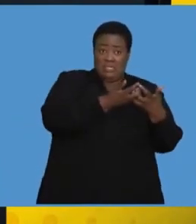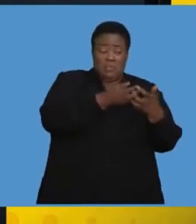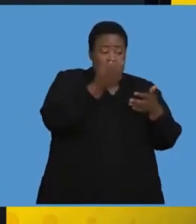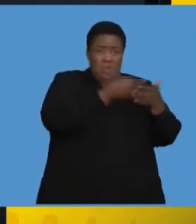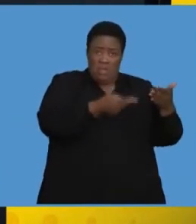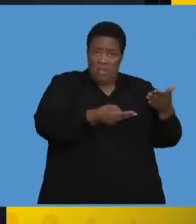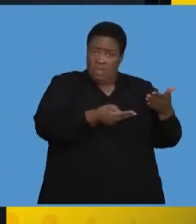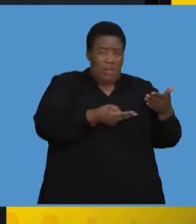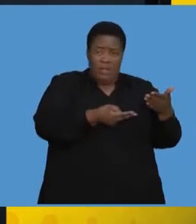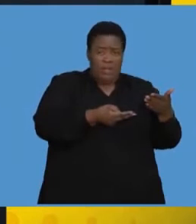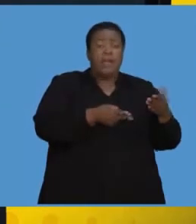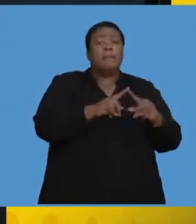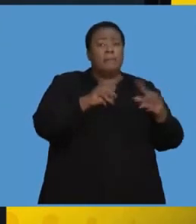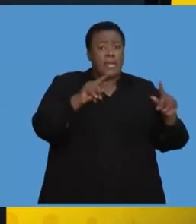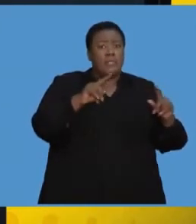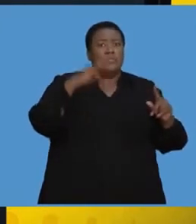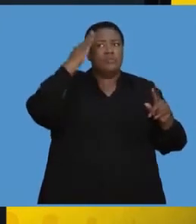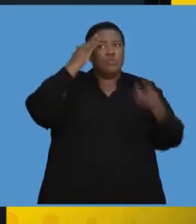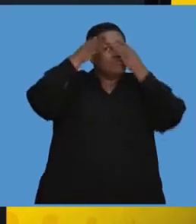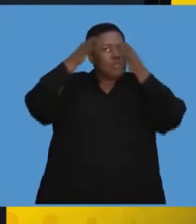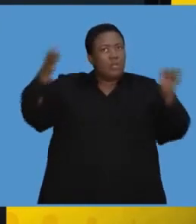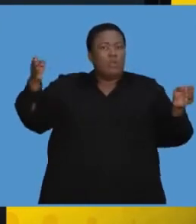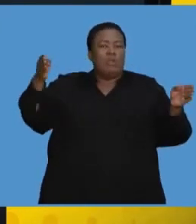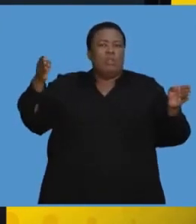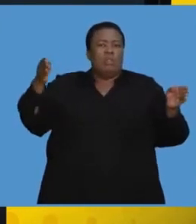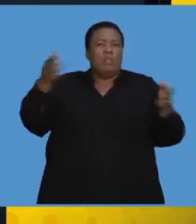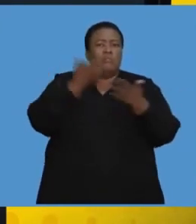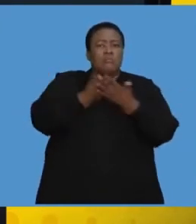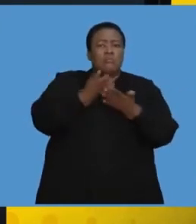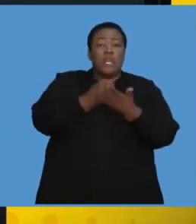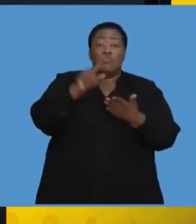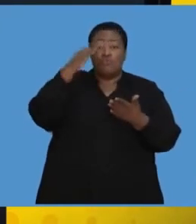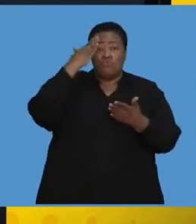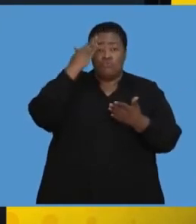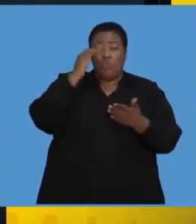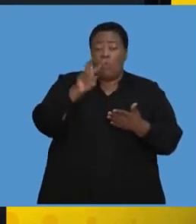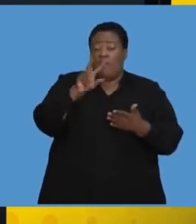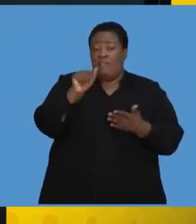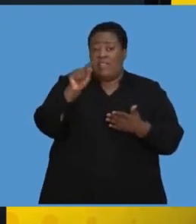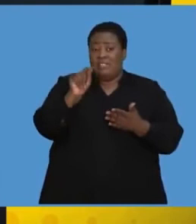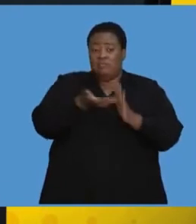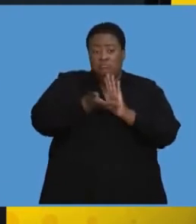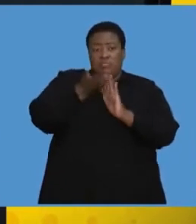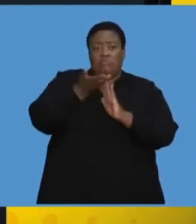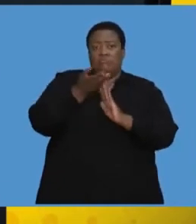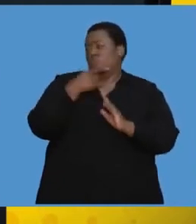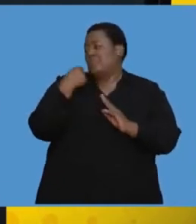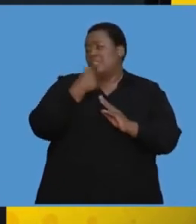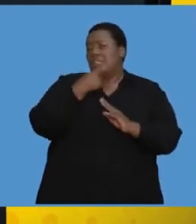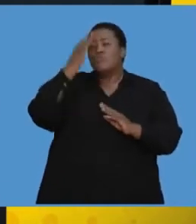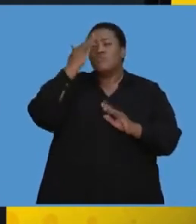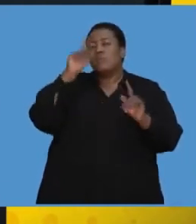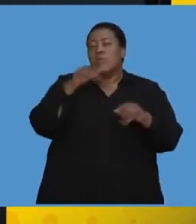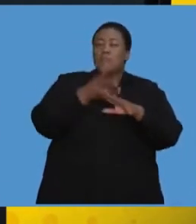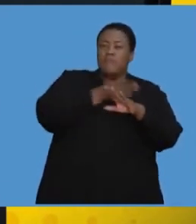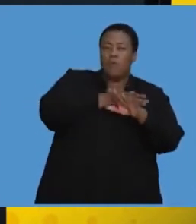can take straight from the cartoon. So as you are all aware, our VAT was increased recently. You need to know what it was before, and